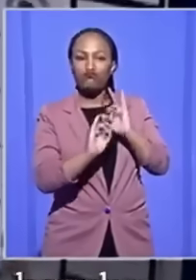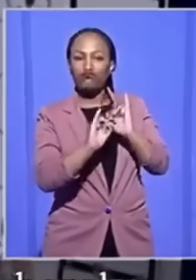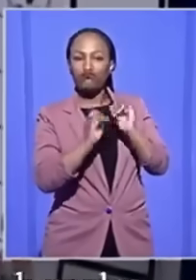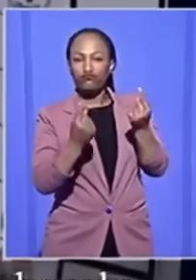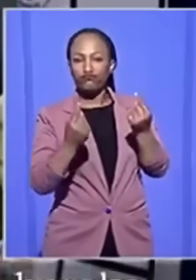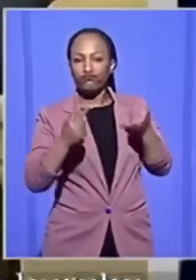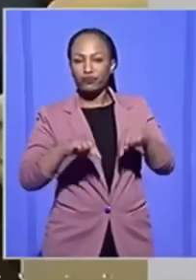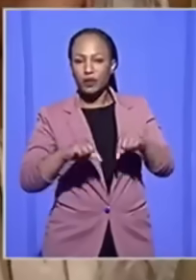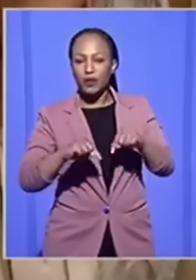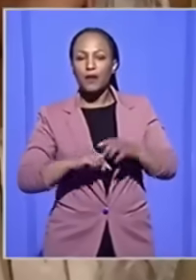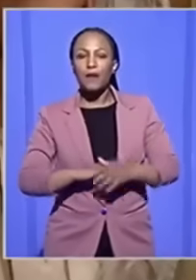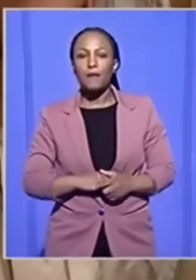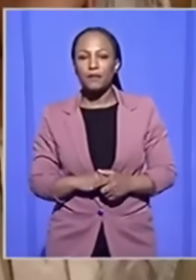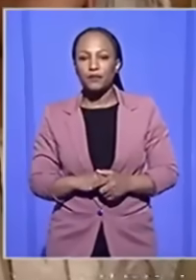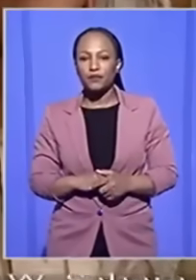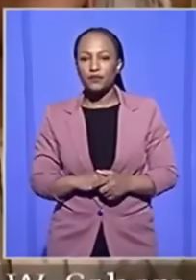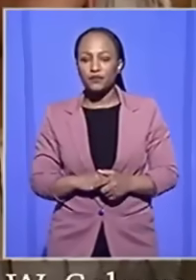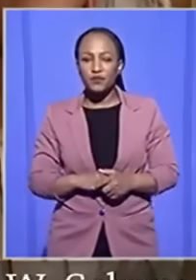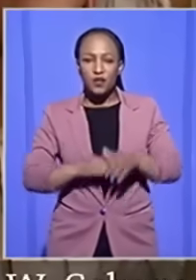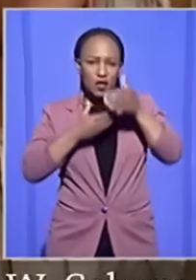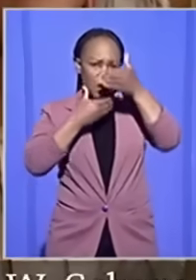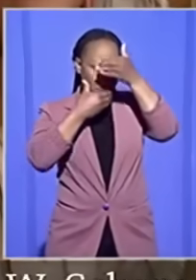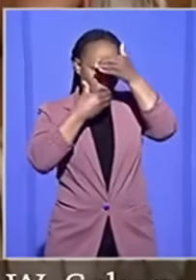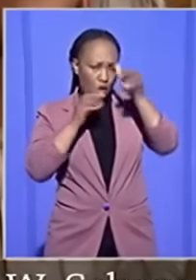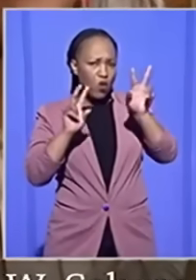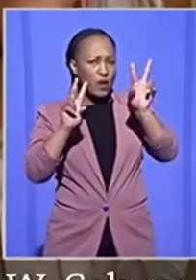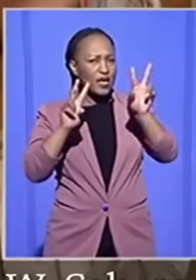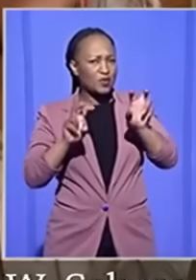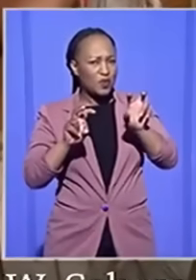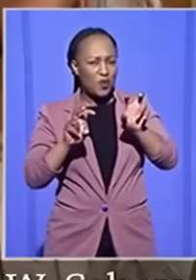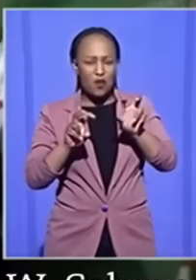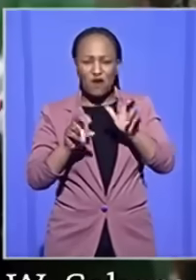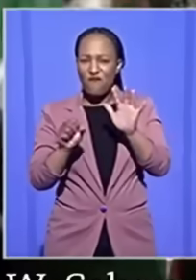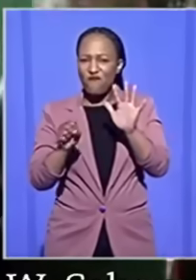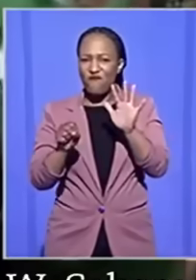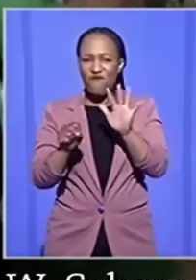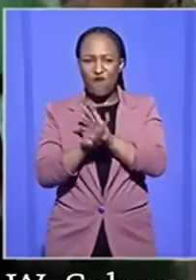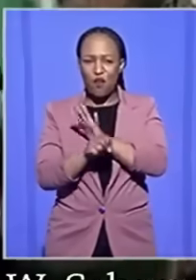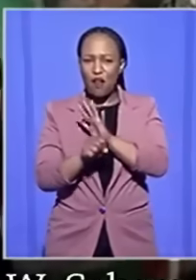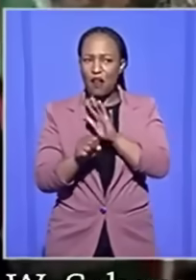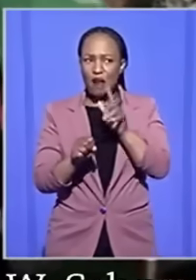On Morocco, that was a complete sellout position.